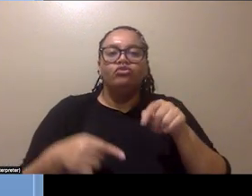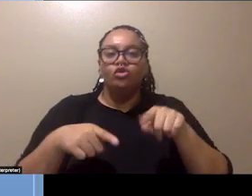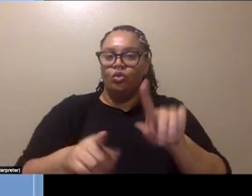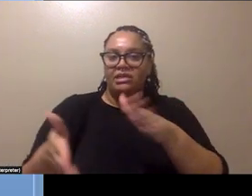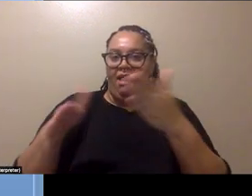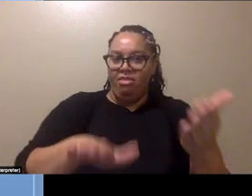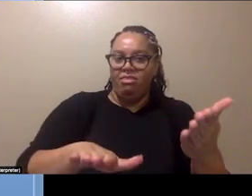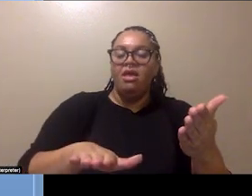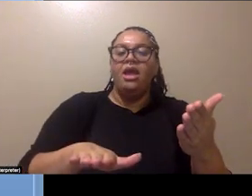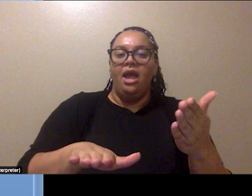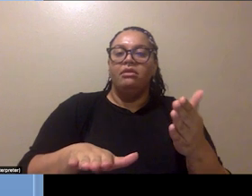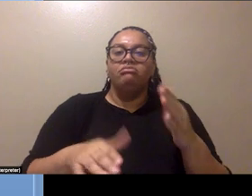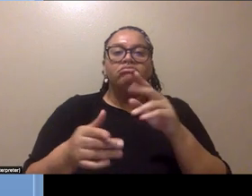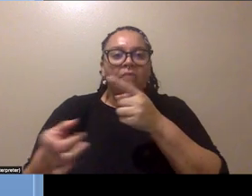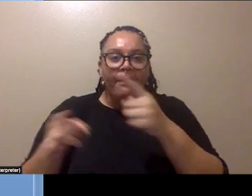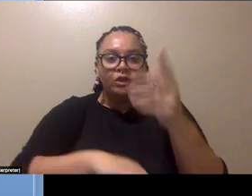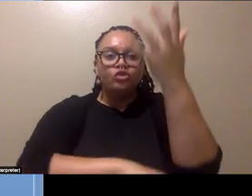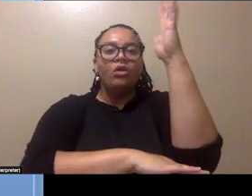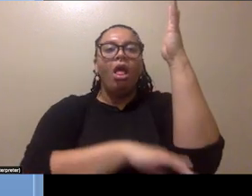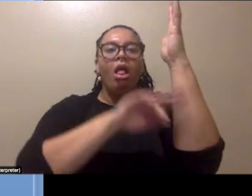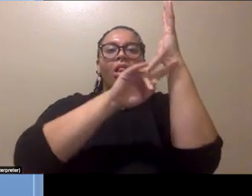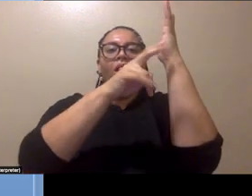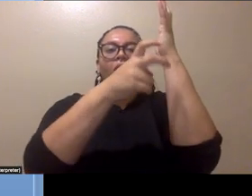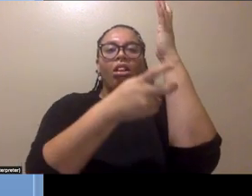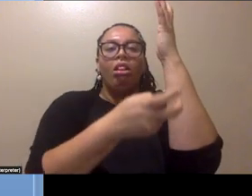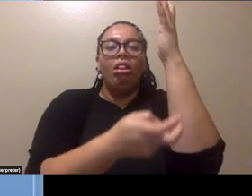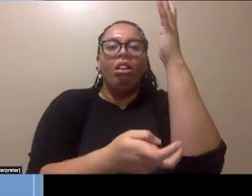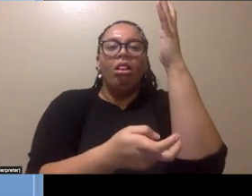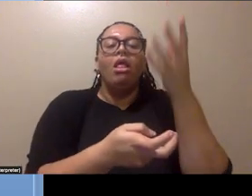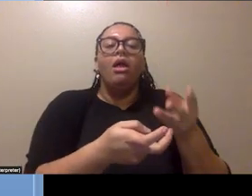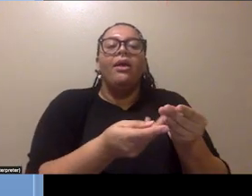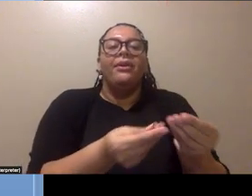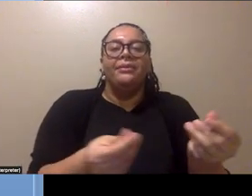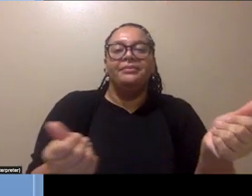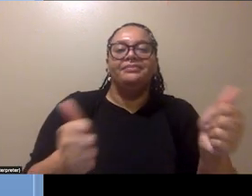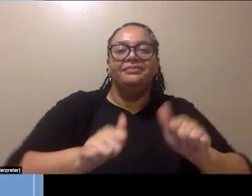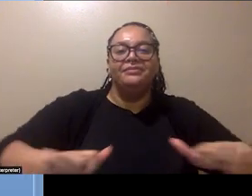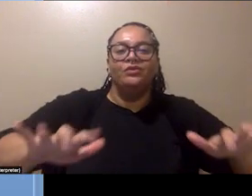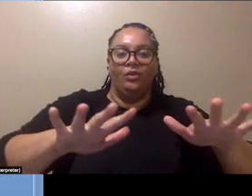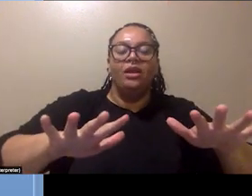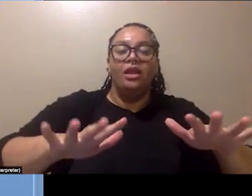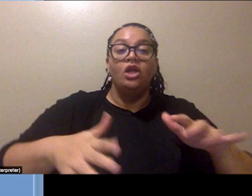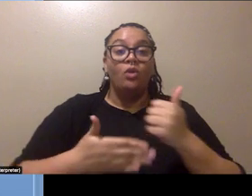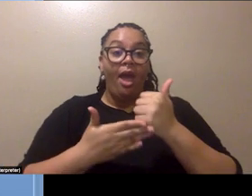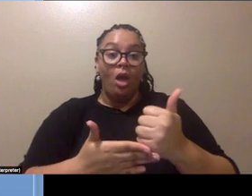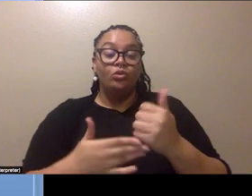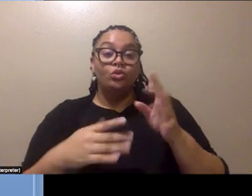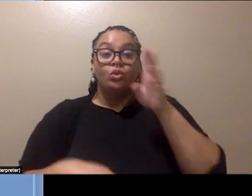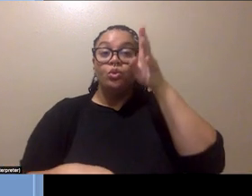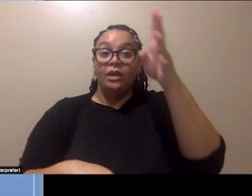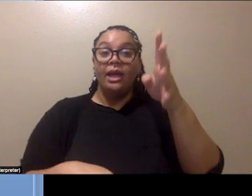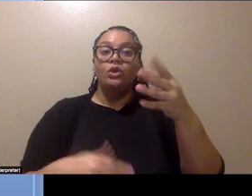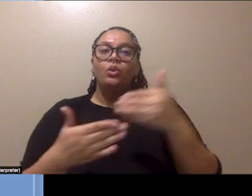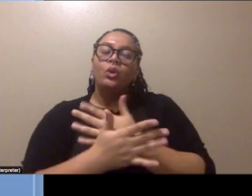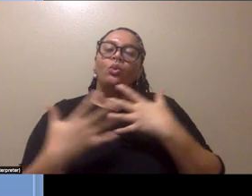one, bark, debris that's coming back into the soil. And so that really helps create these healthy soil systems when you have these